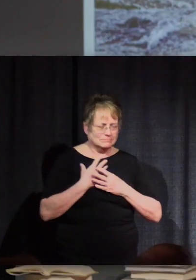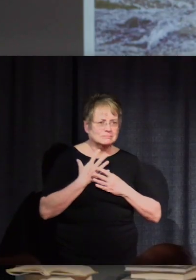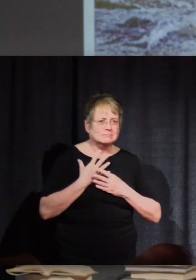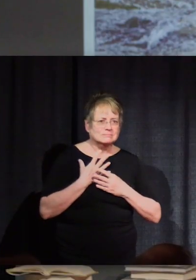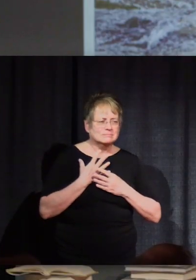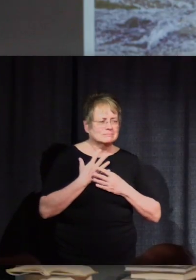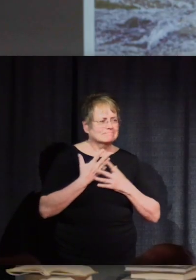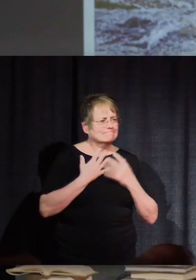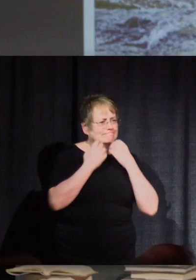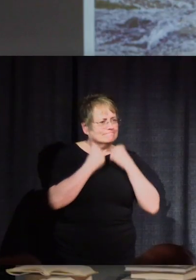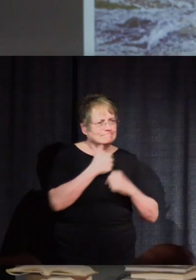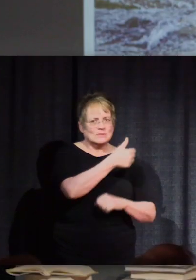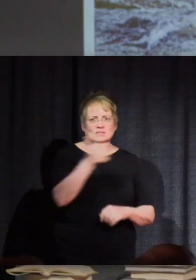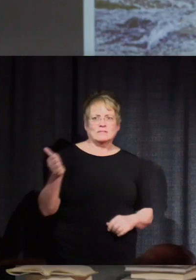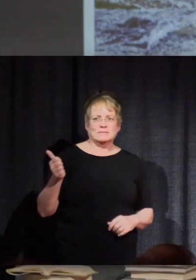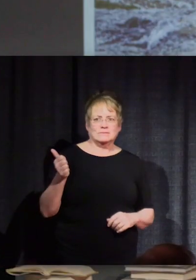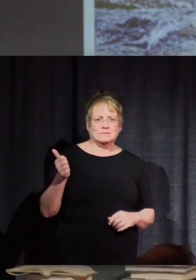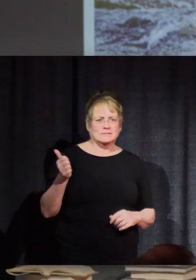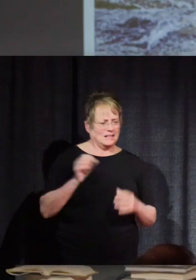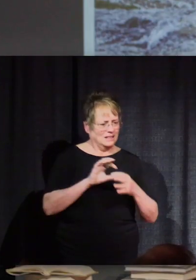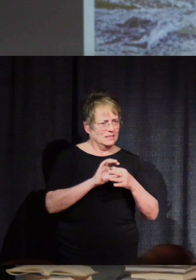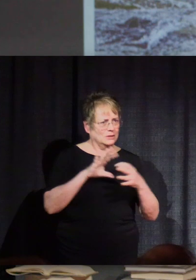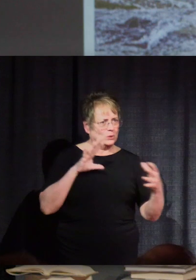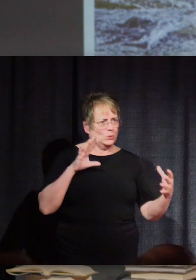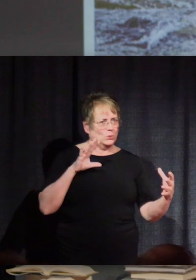Be compassionate with yourself and let go,